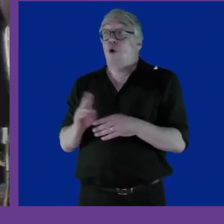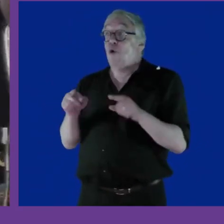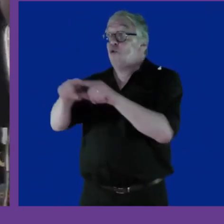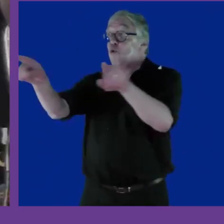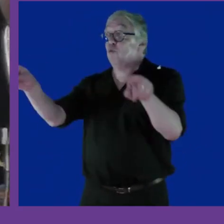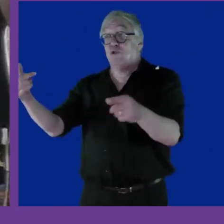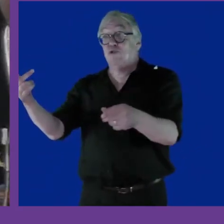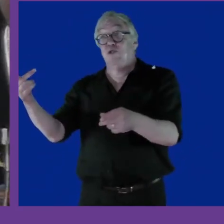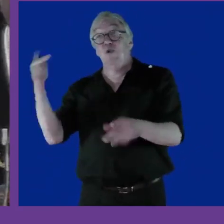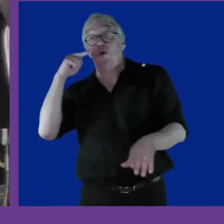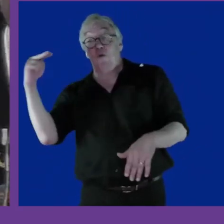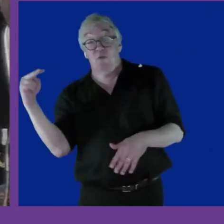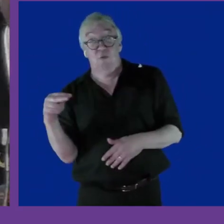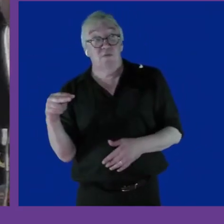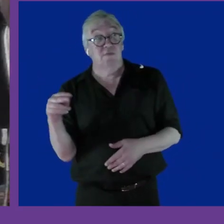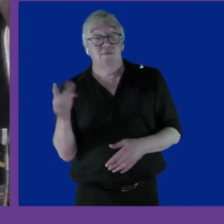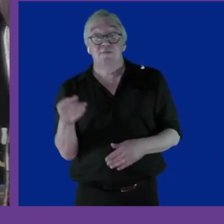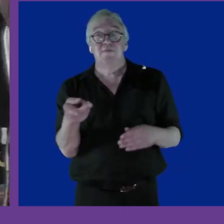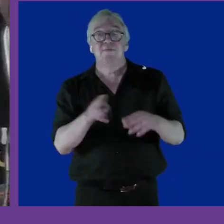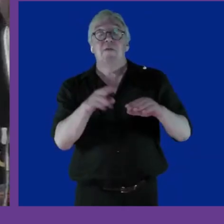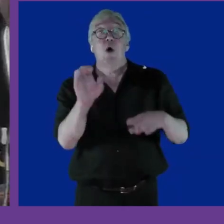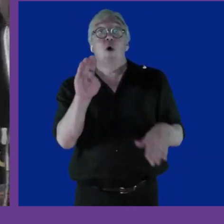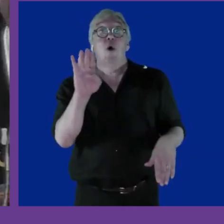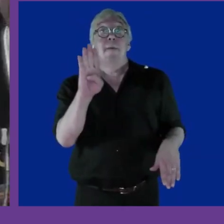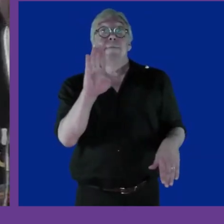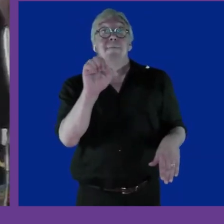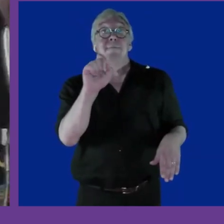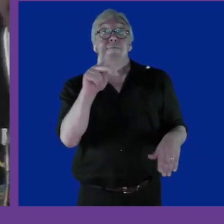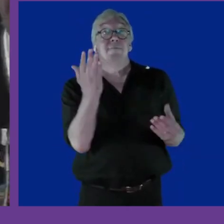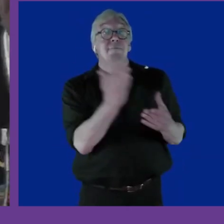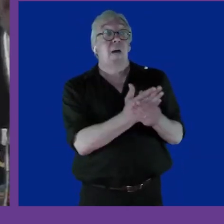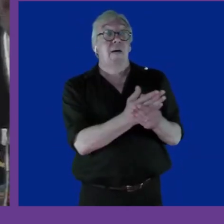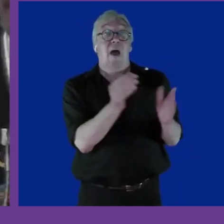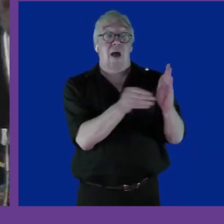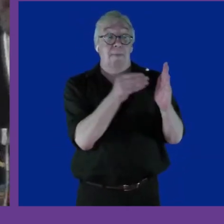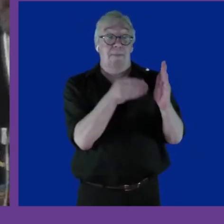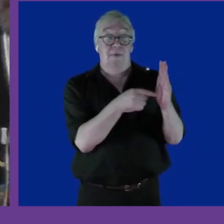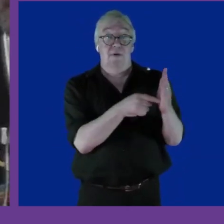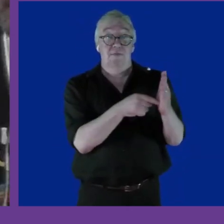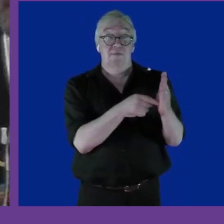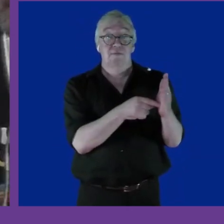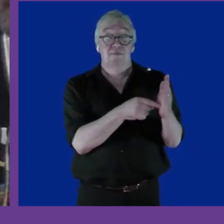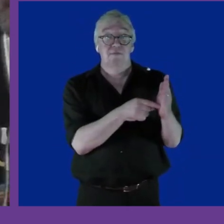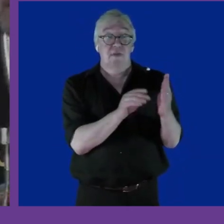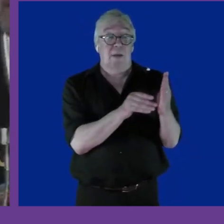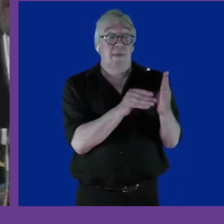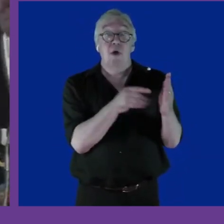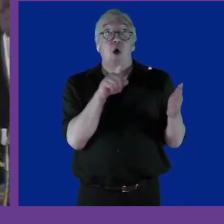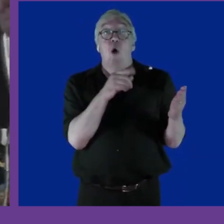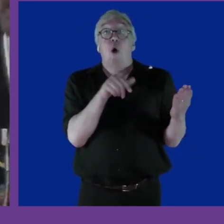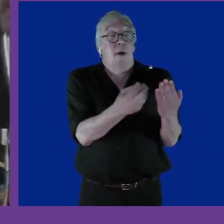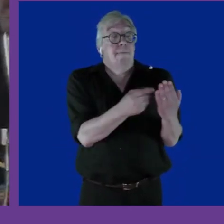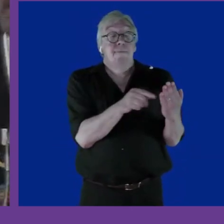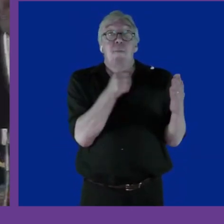this is if a banking app, which I use, is unable to label a button in their